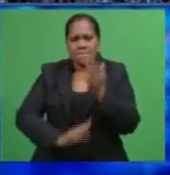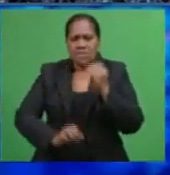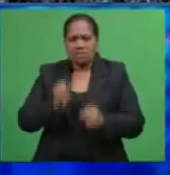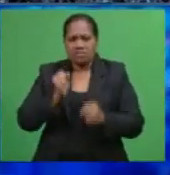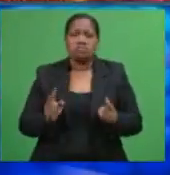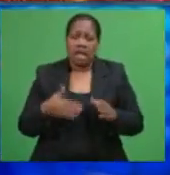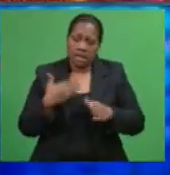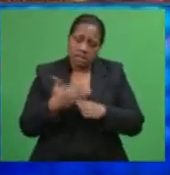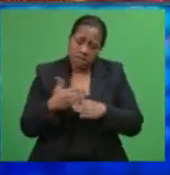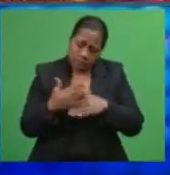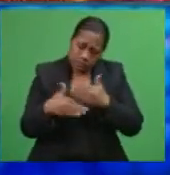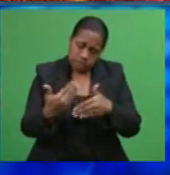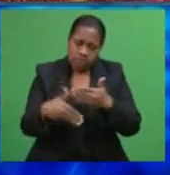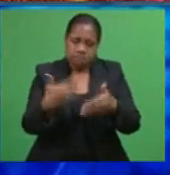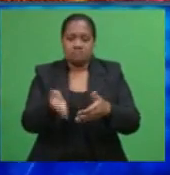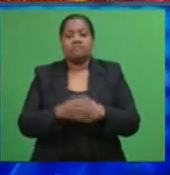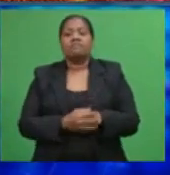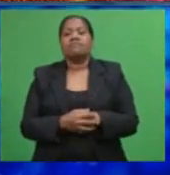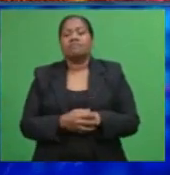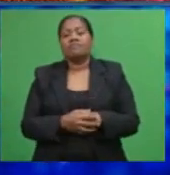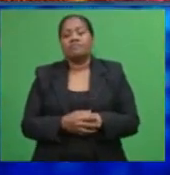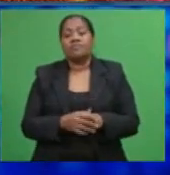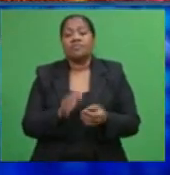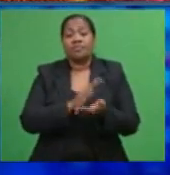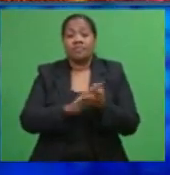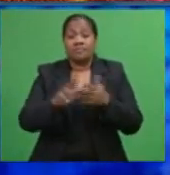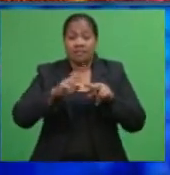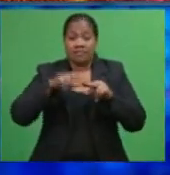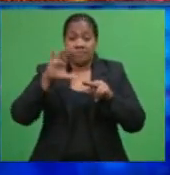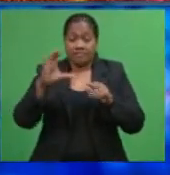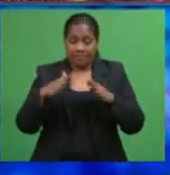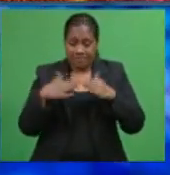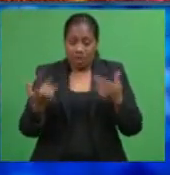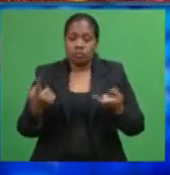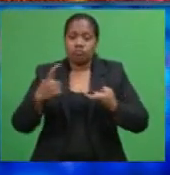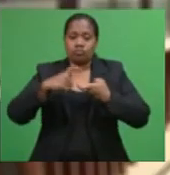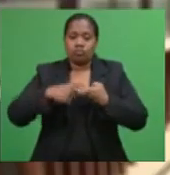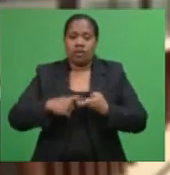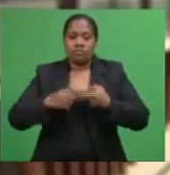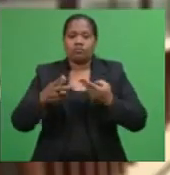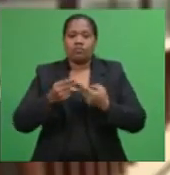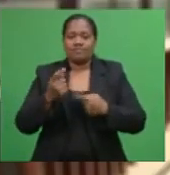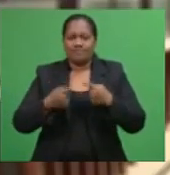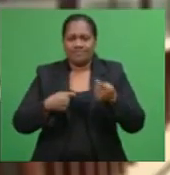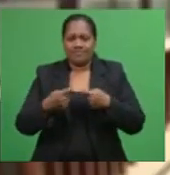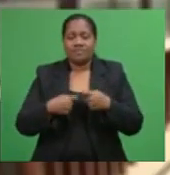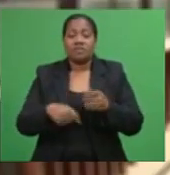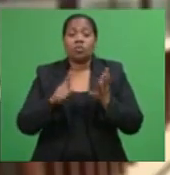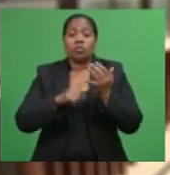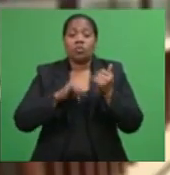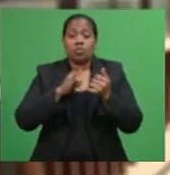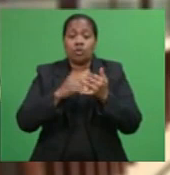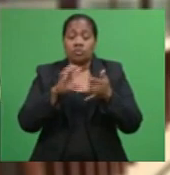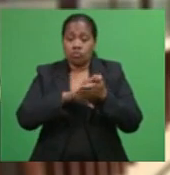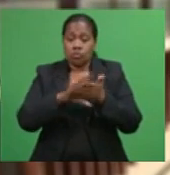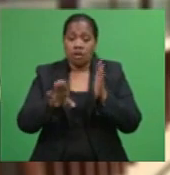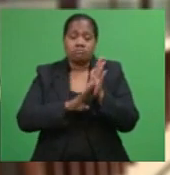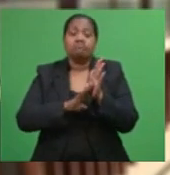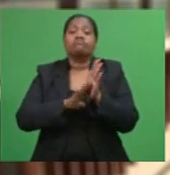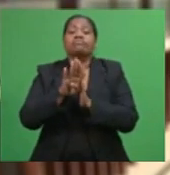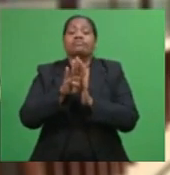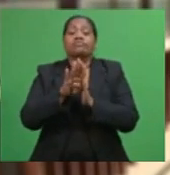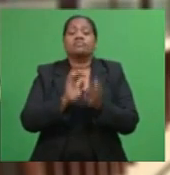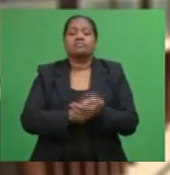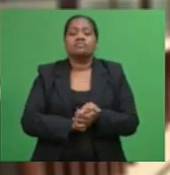in business. Gary from HFC Bank joins you now with the latest from the stock markets. The US dollar rose to a 2-week high against major currencies